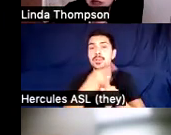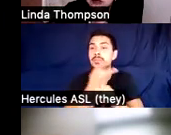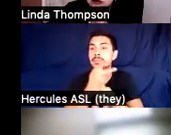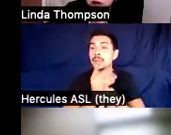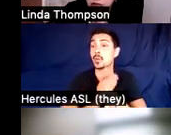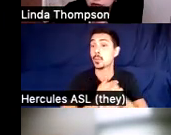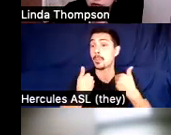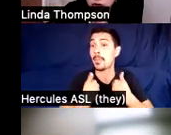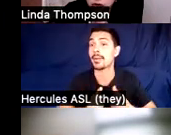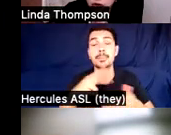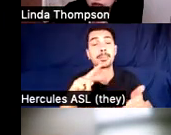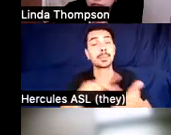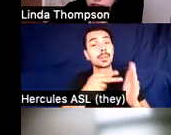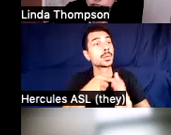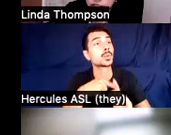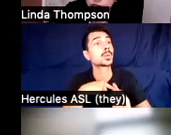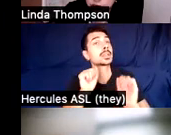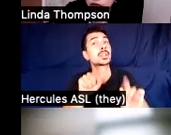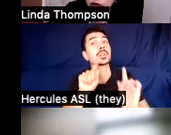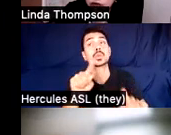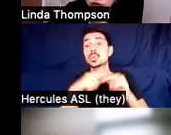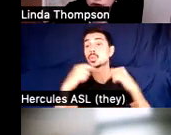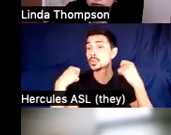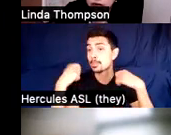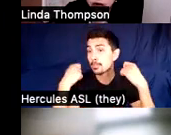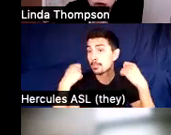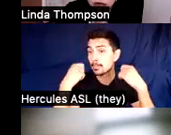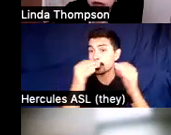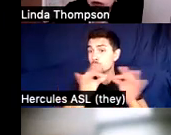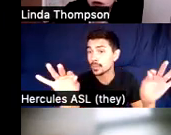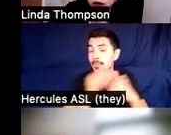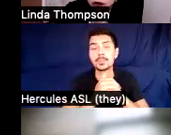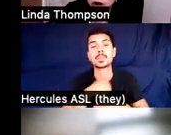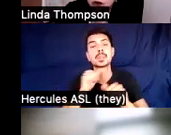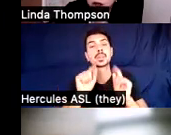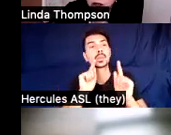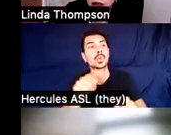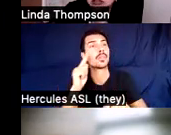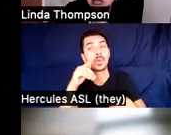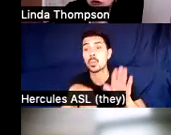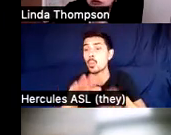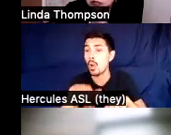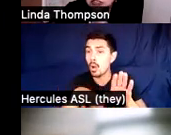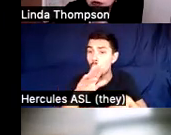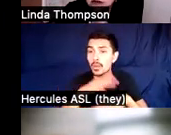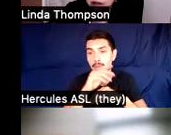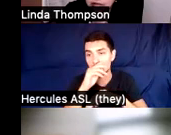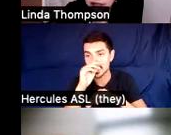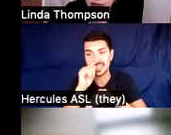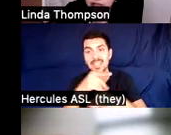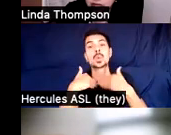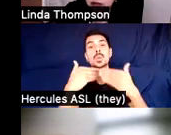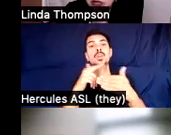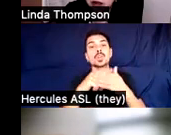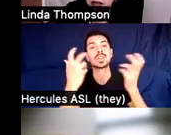bodies, meaning we could go to the gym, which was free. We could go for a walk. They were willing to invest